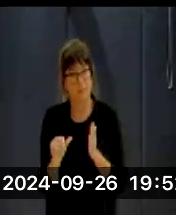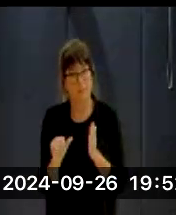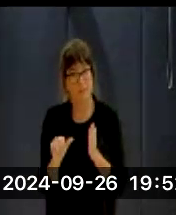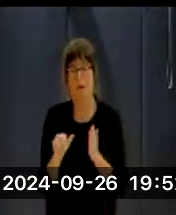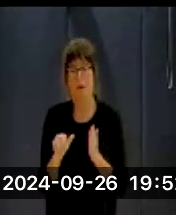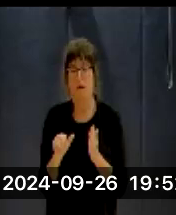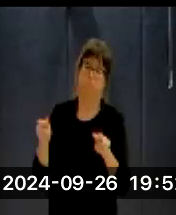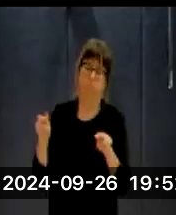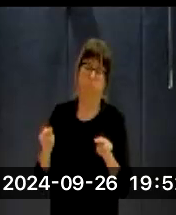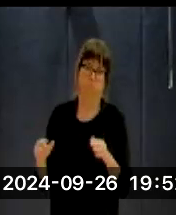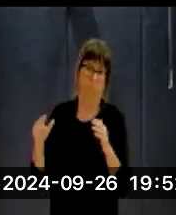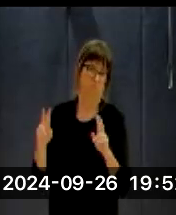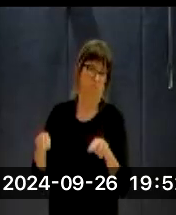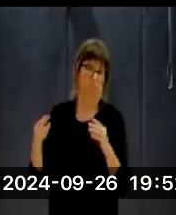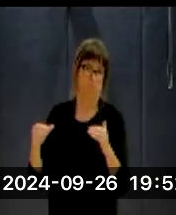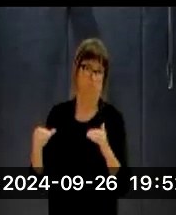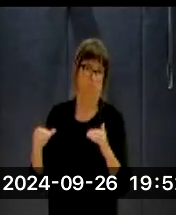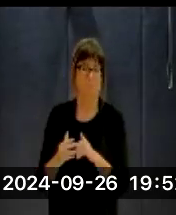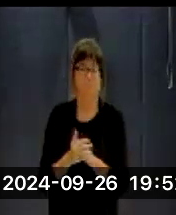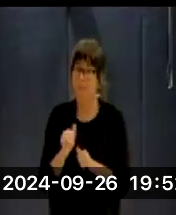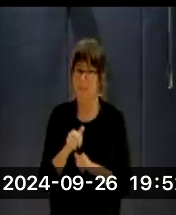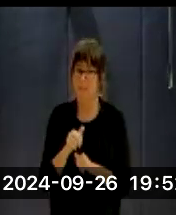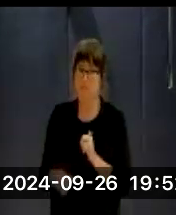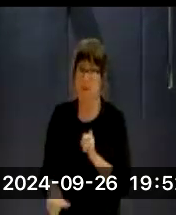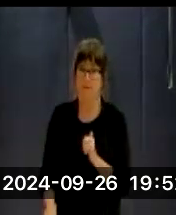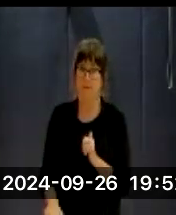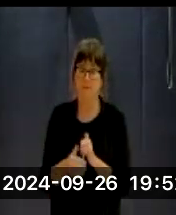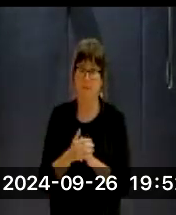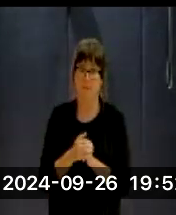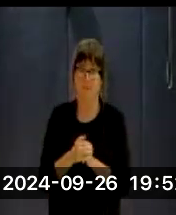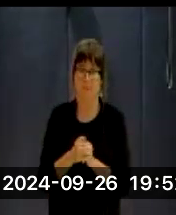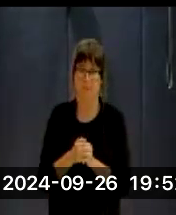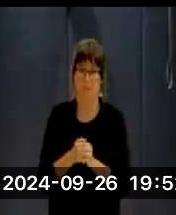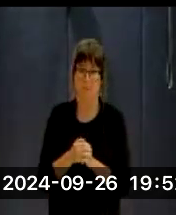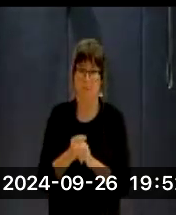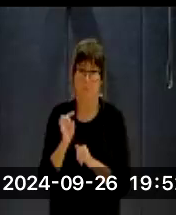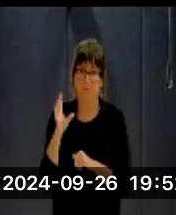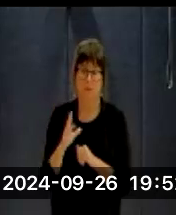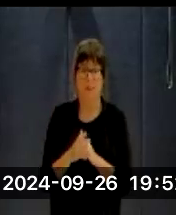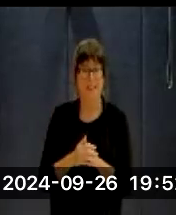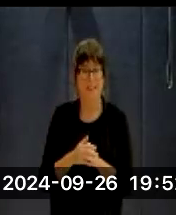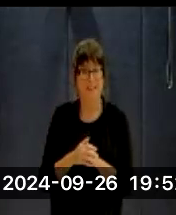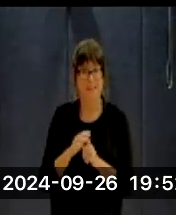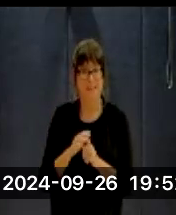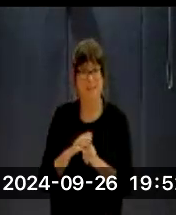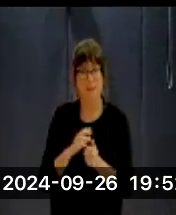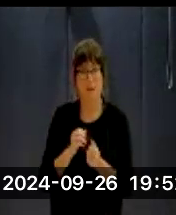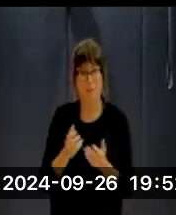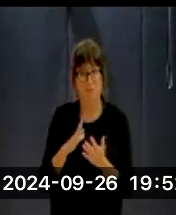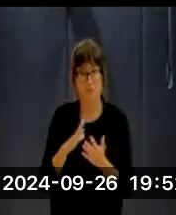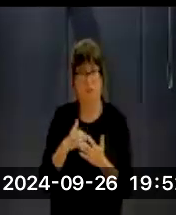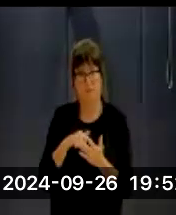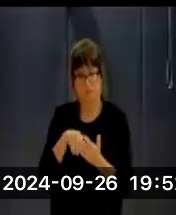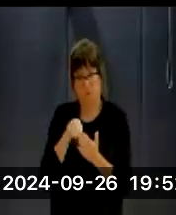differently. It's rough. It's very childish. And the amount of documentation that I have of all